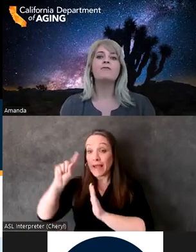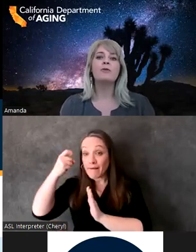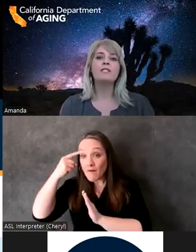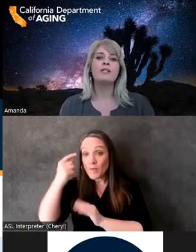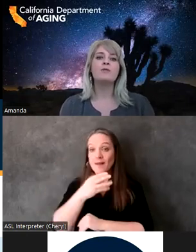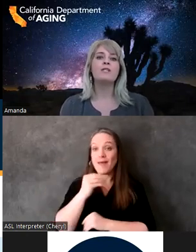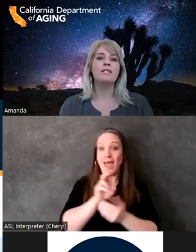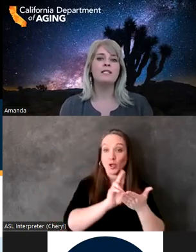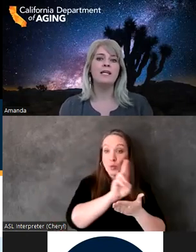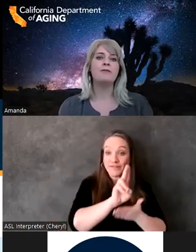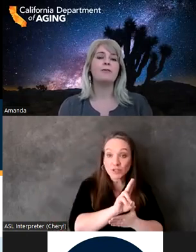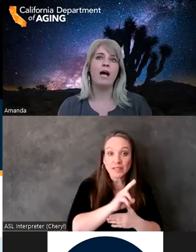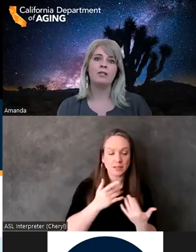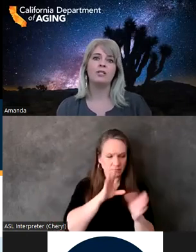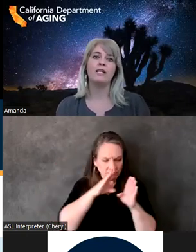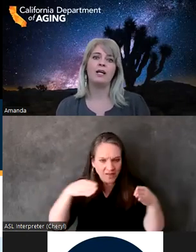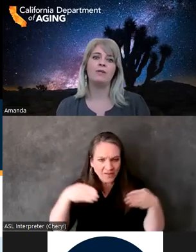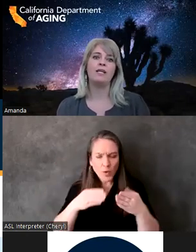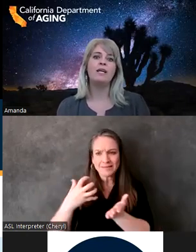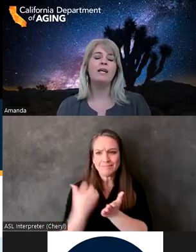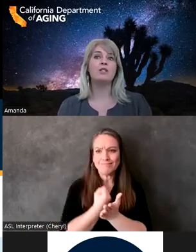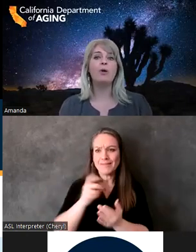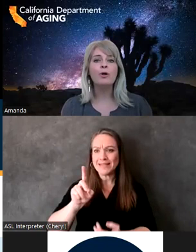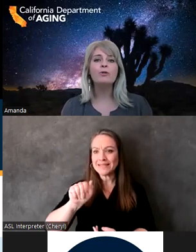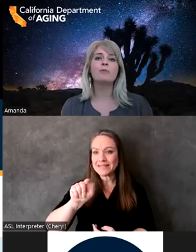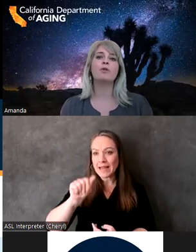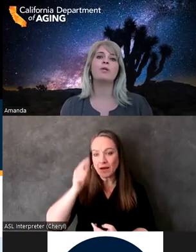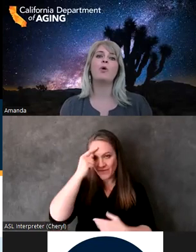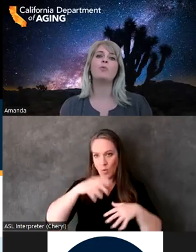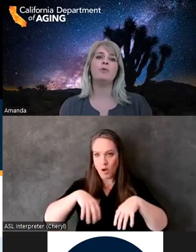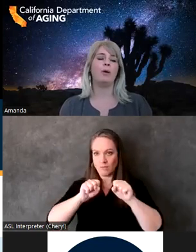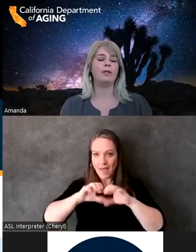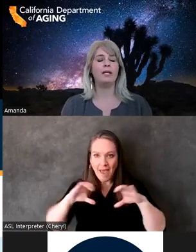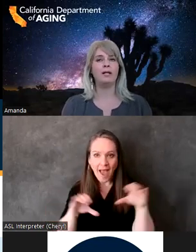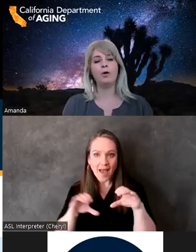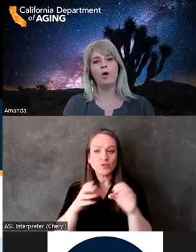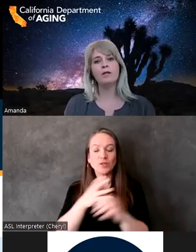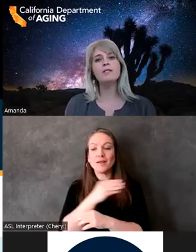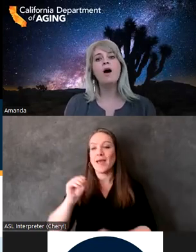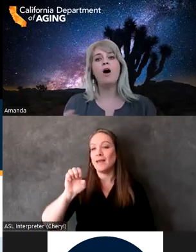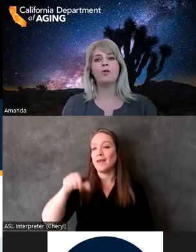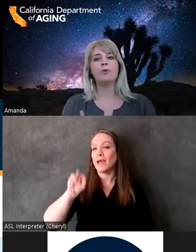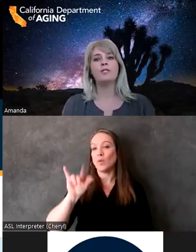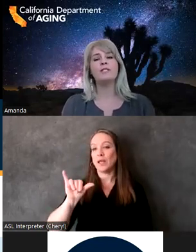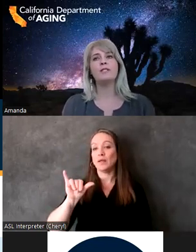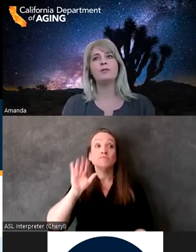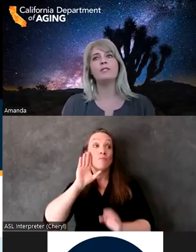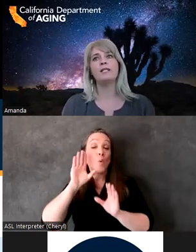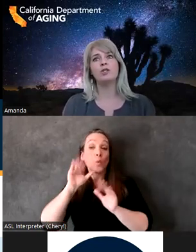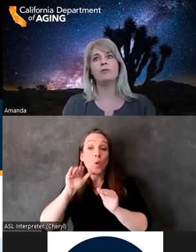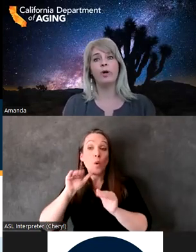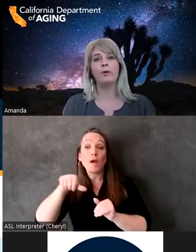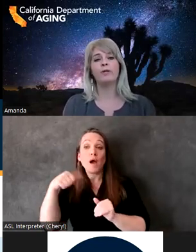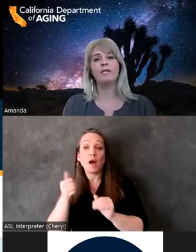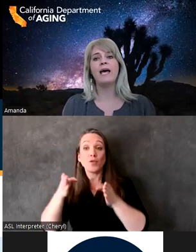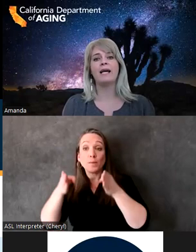that are focused on using data for action and equity. It's a partnership that we hope can be replicated across other person-centered